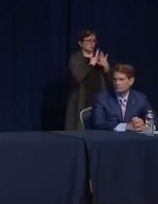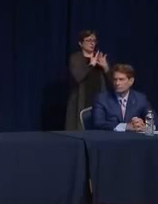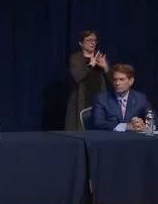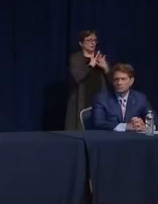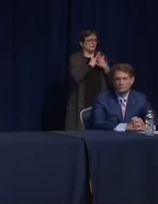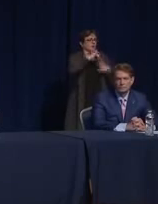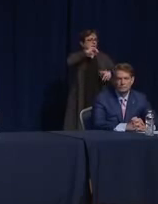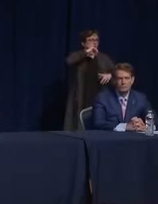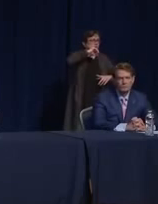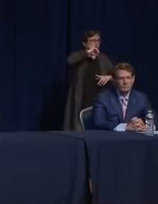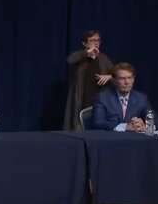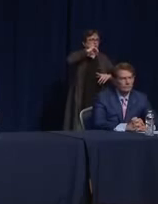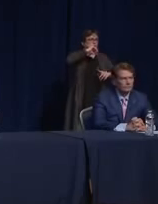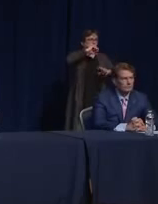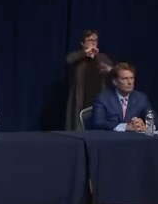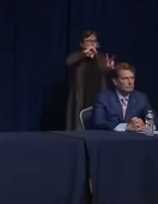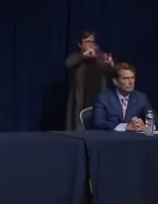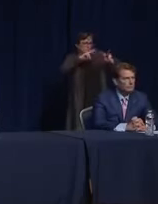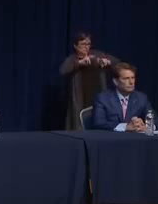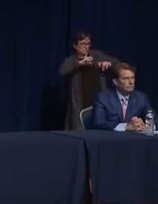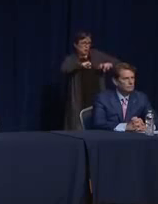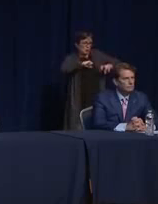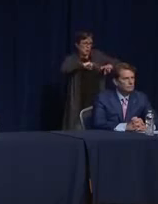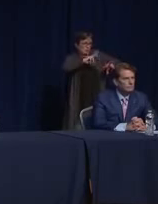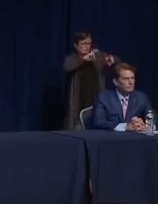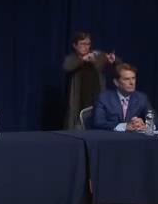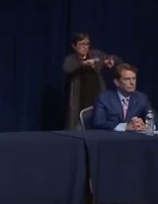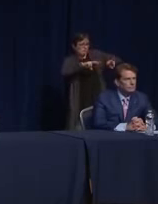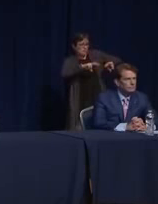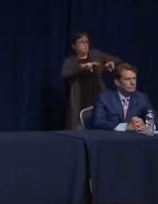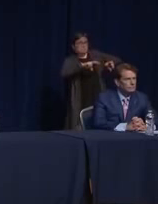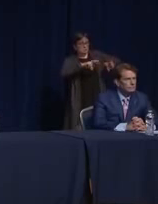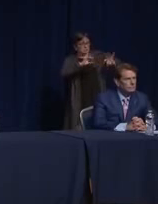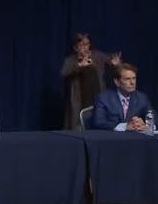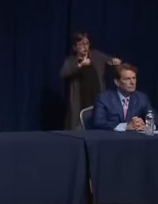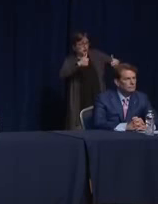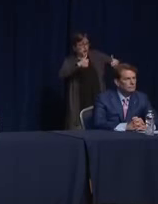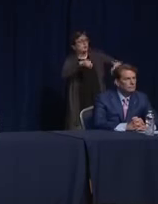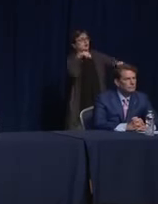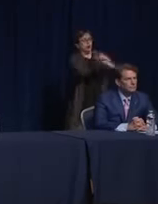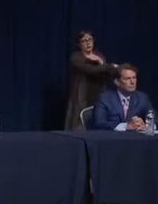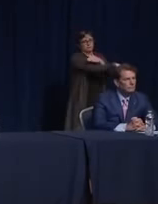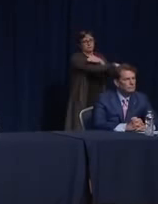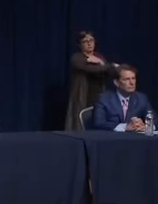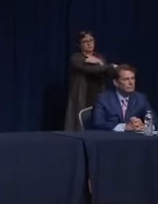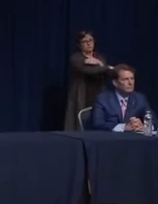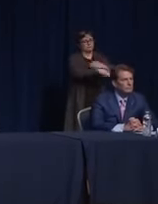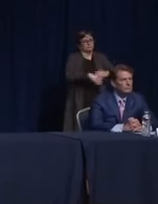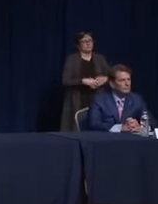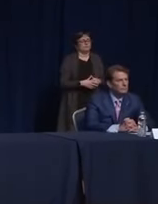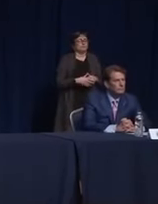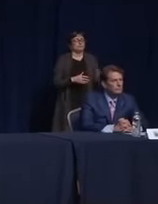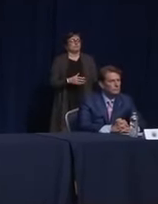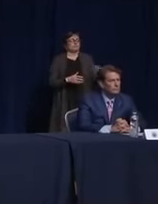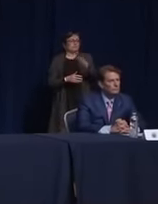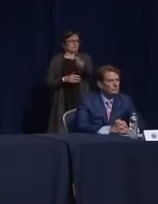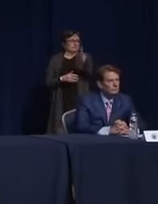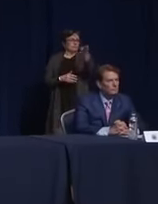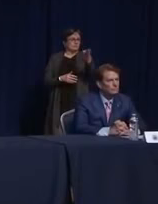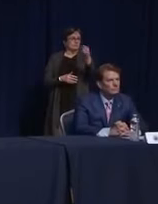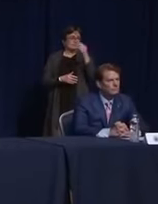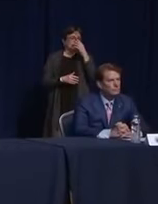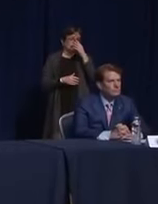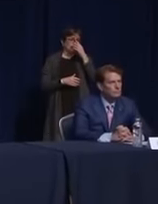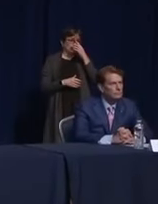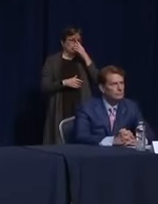you for that. Please. With regard to the situation, I know you said